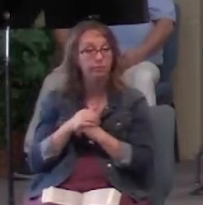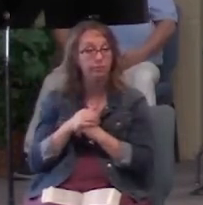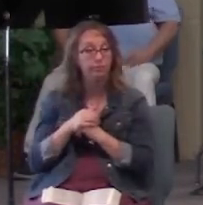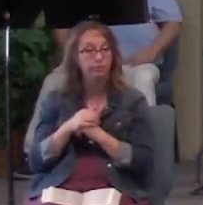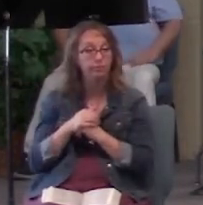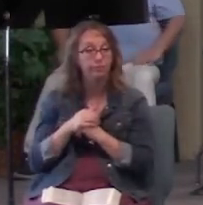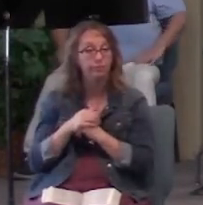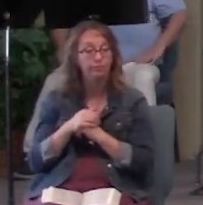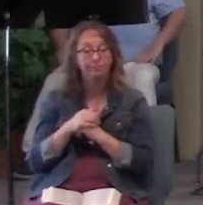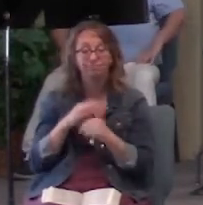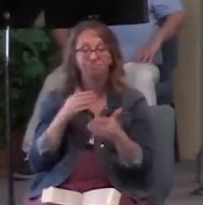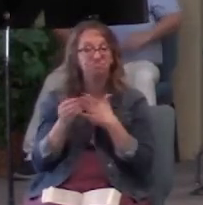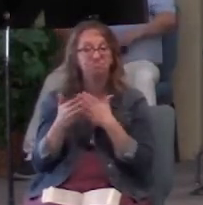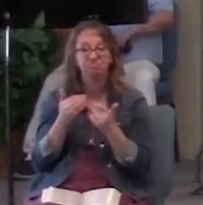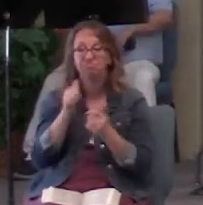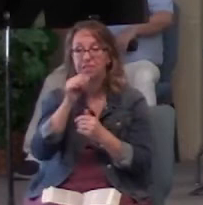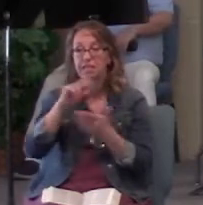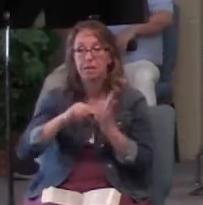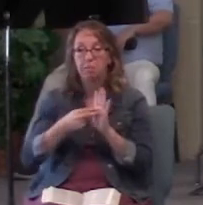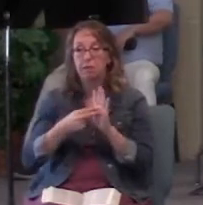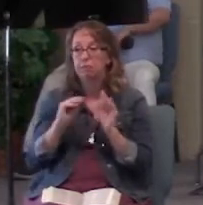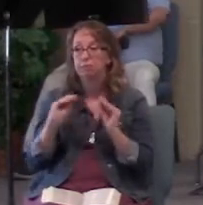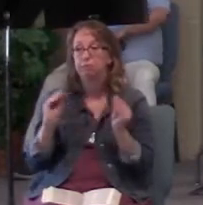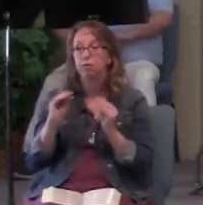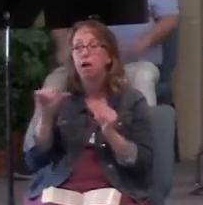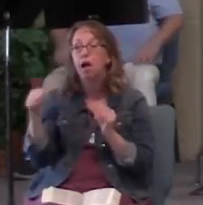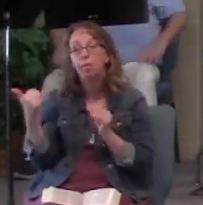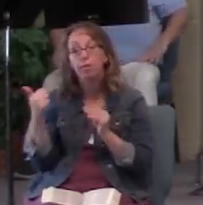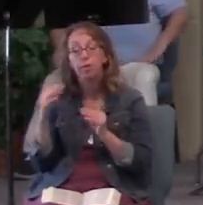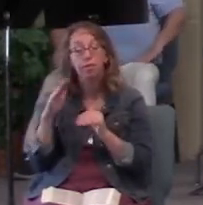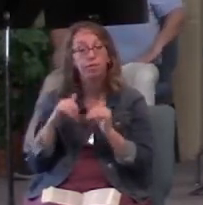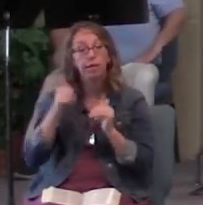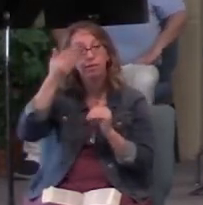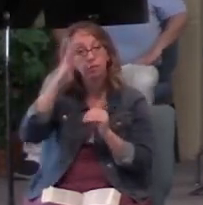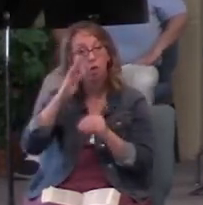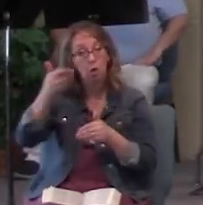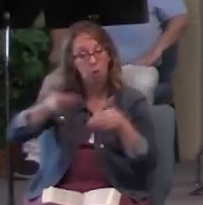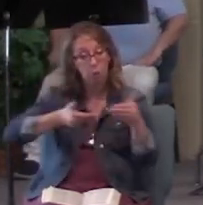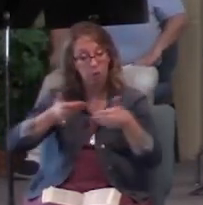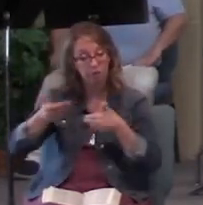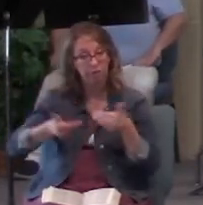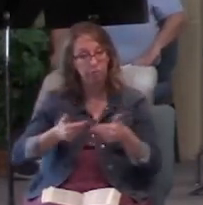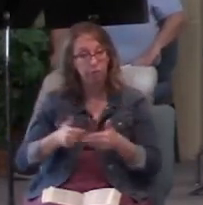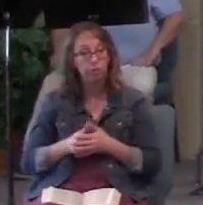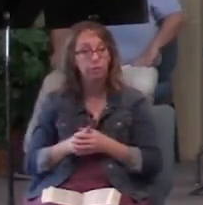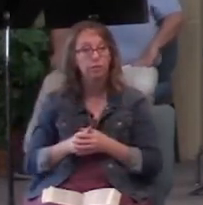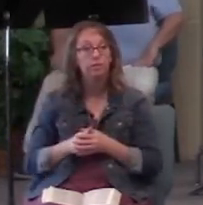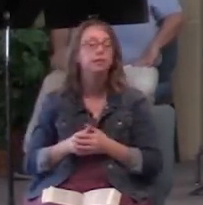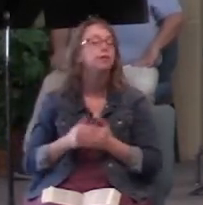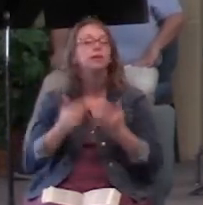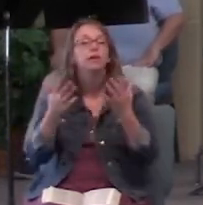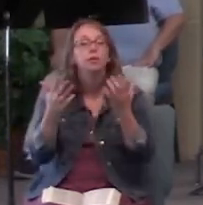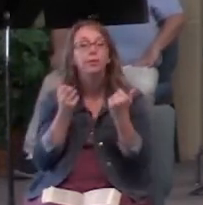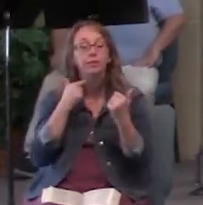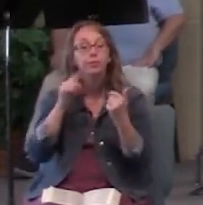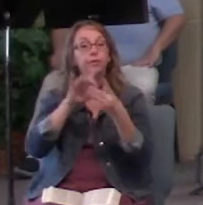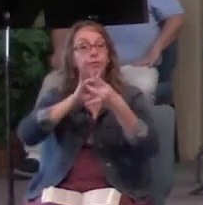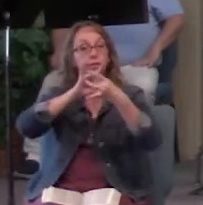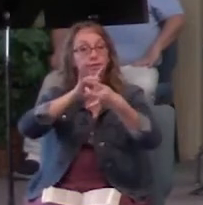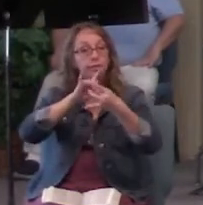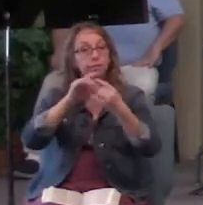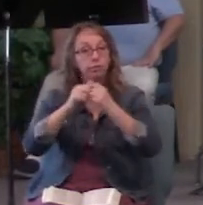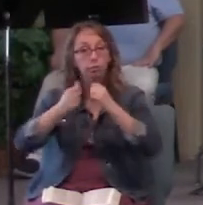And it doesn't mean anything other than this, that God welcomes you. He desires to have a relationship with